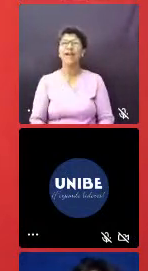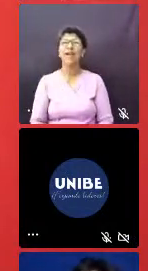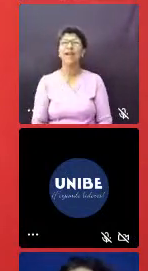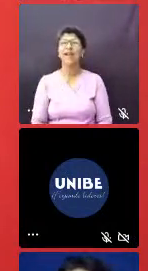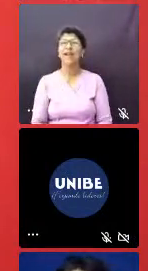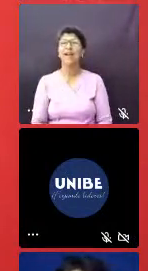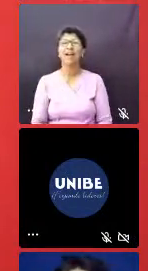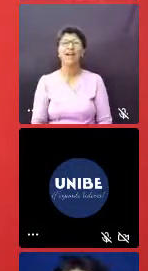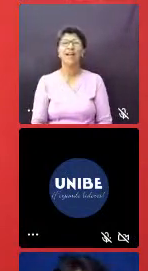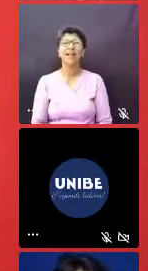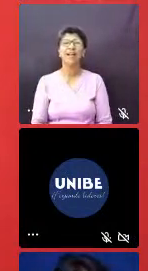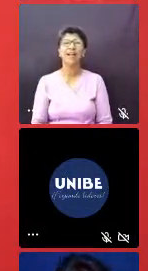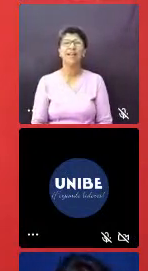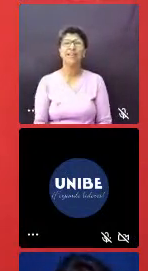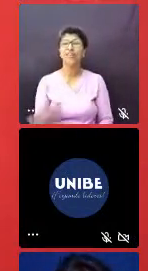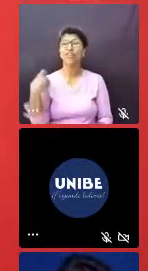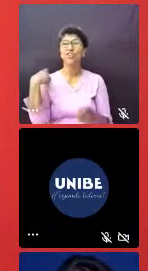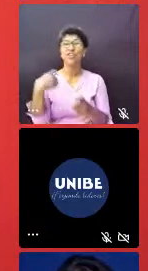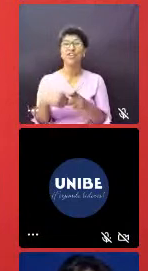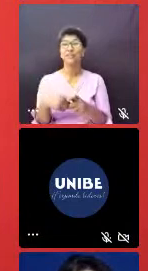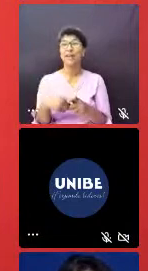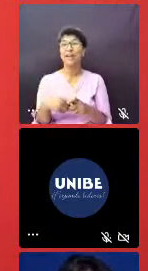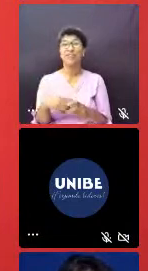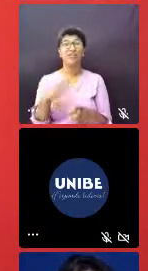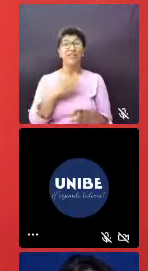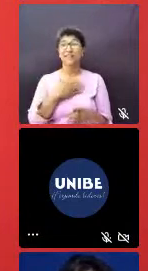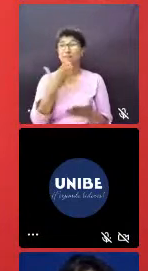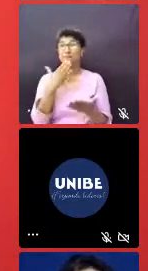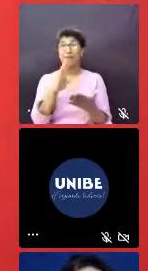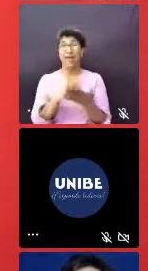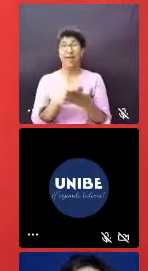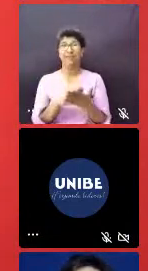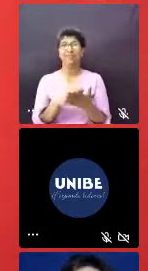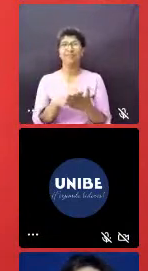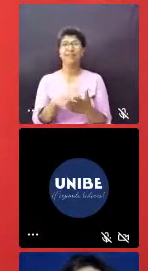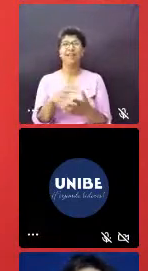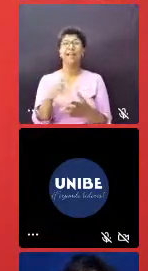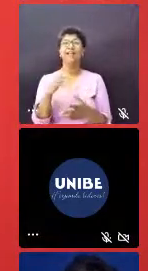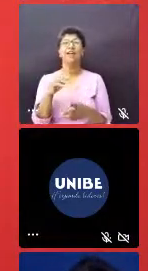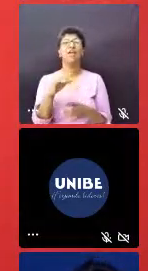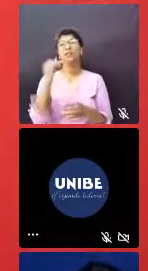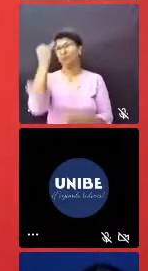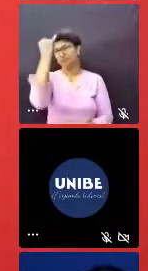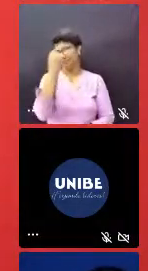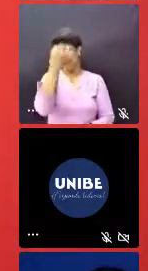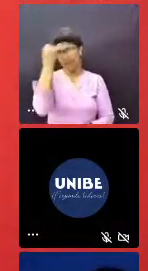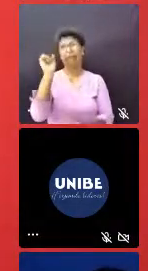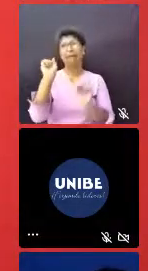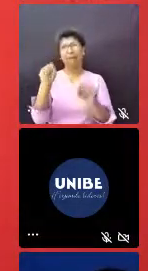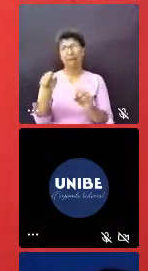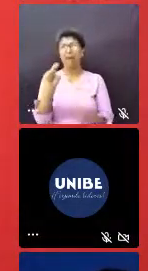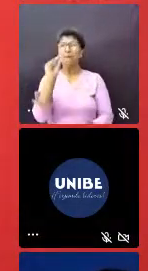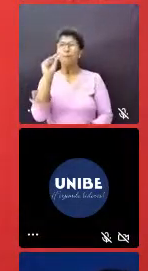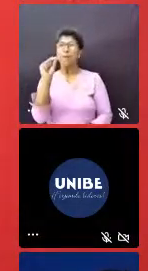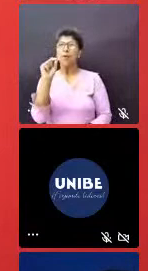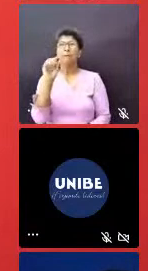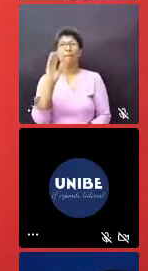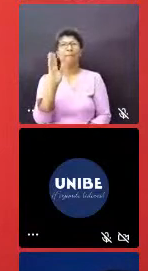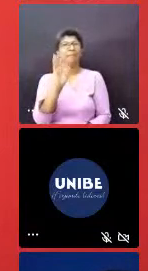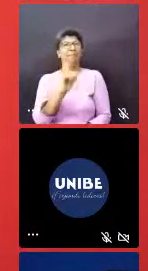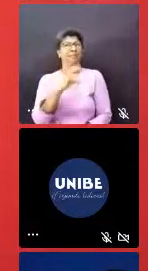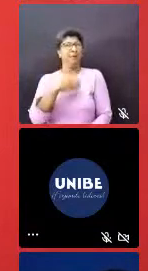The chat is in Spanish, and my Spanish is not very good. I can do Italian, a little bit of Portuguese, but